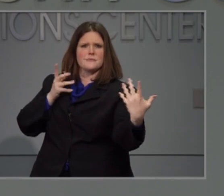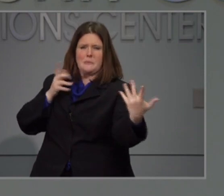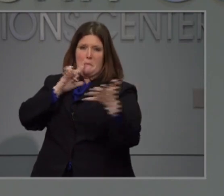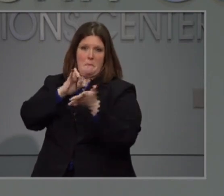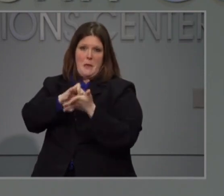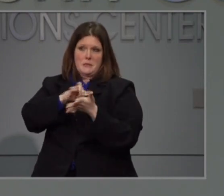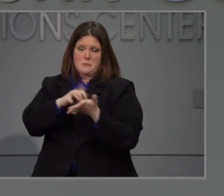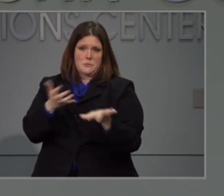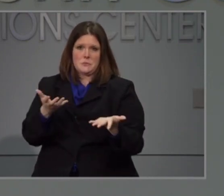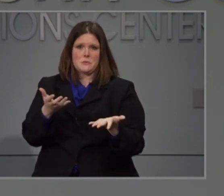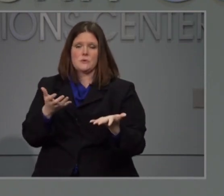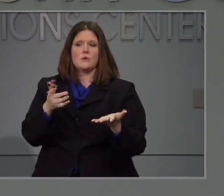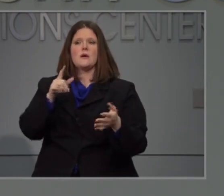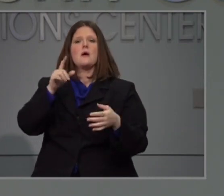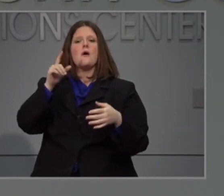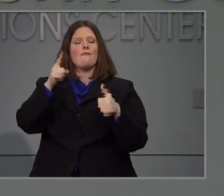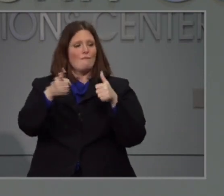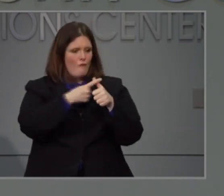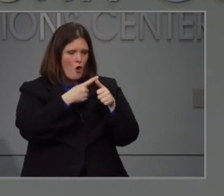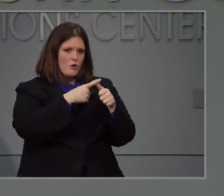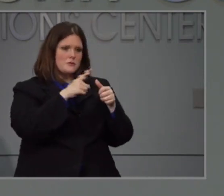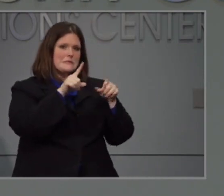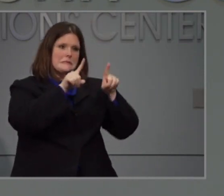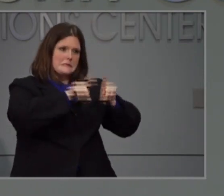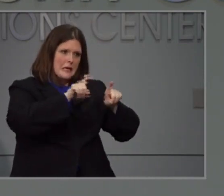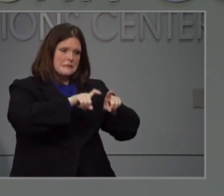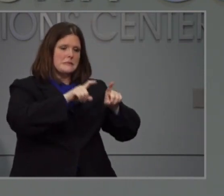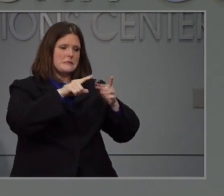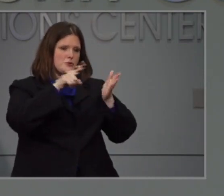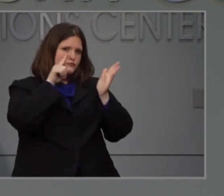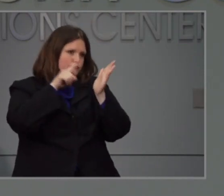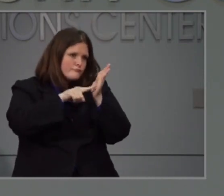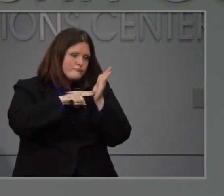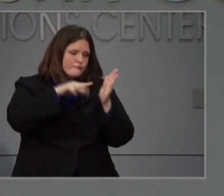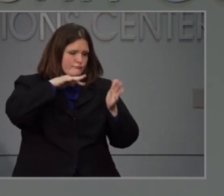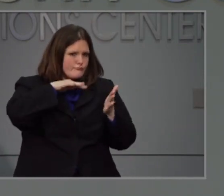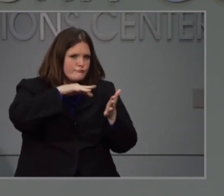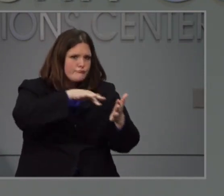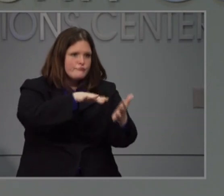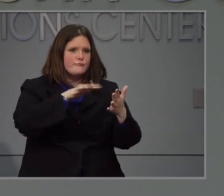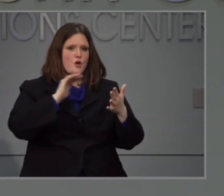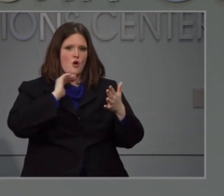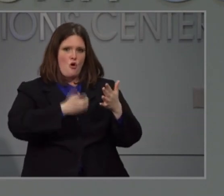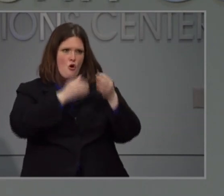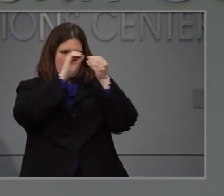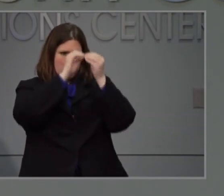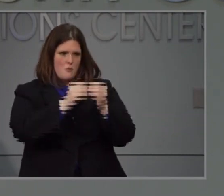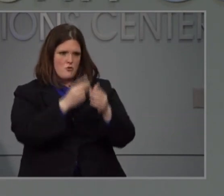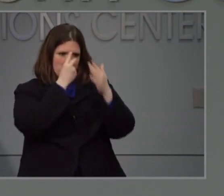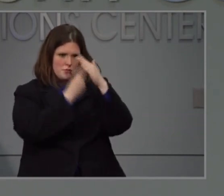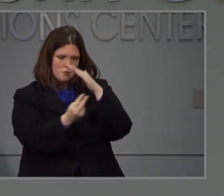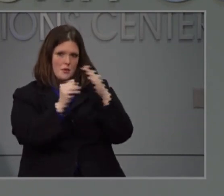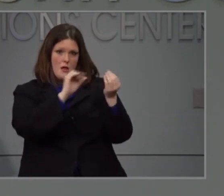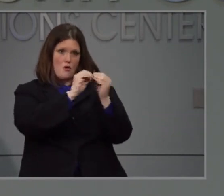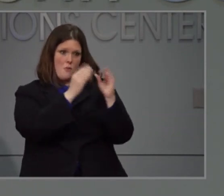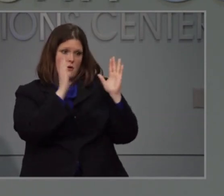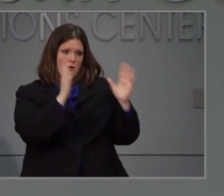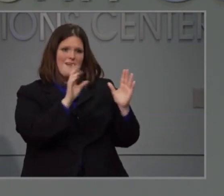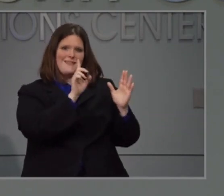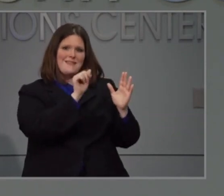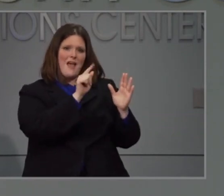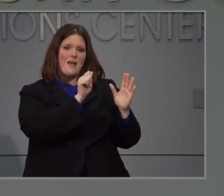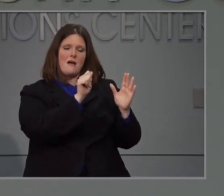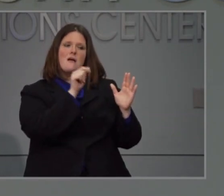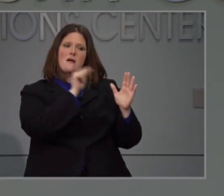the testing, tracing, and trends, those are the kinds of things that we believe should be open in phase